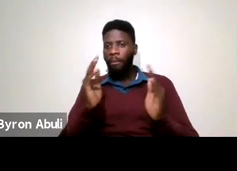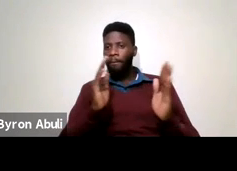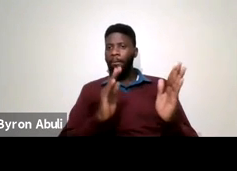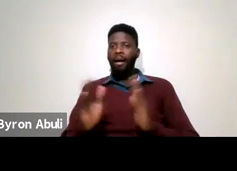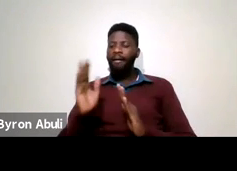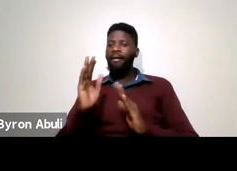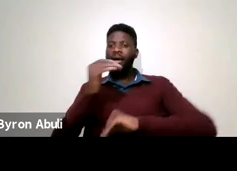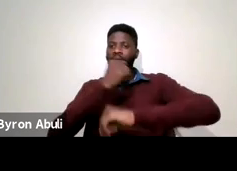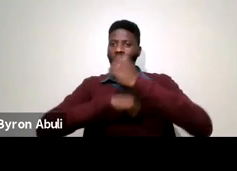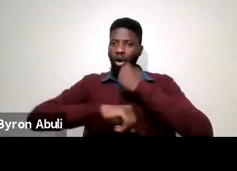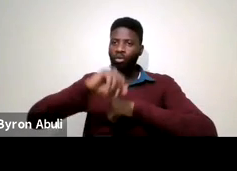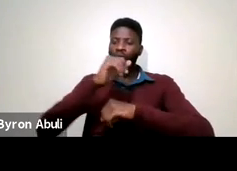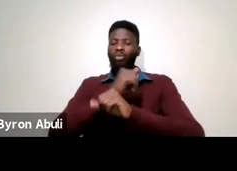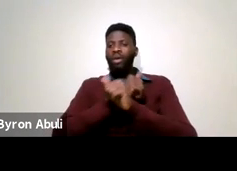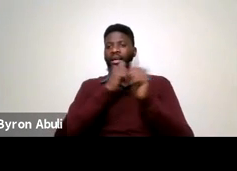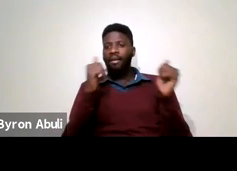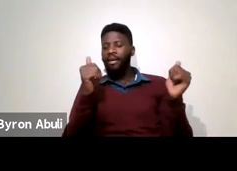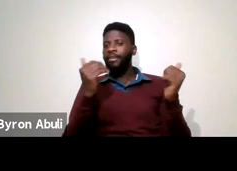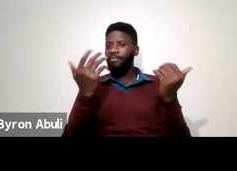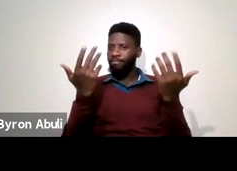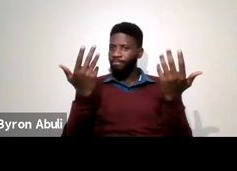that you're organized in a way?